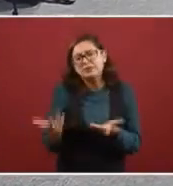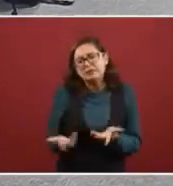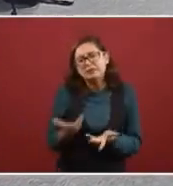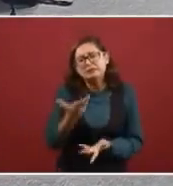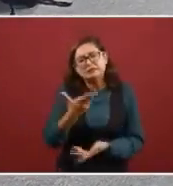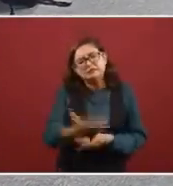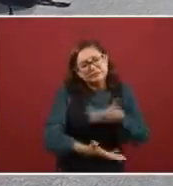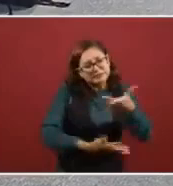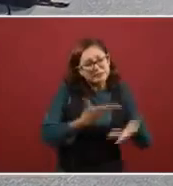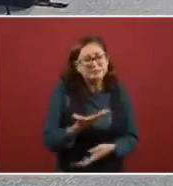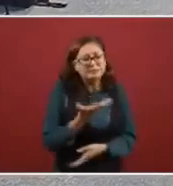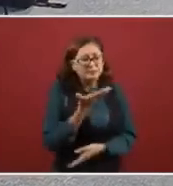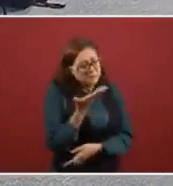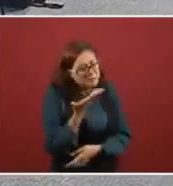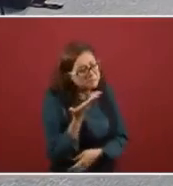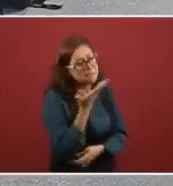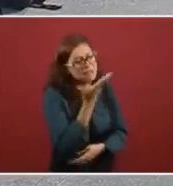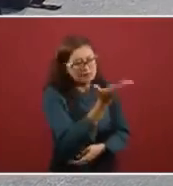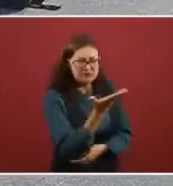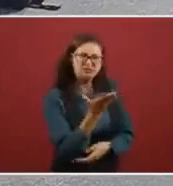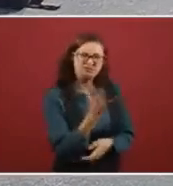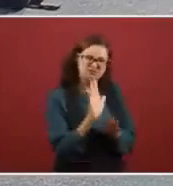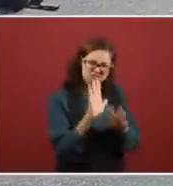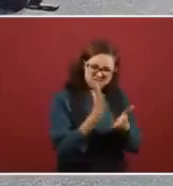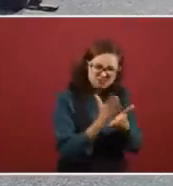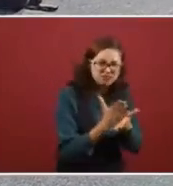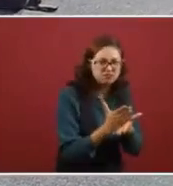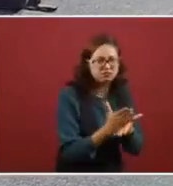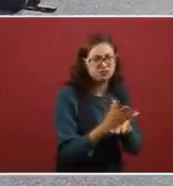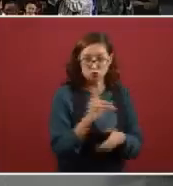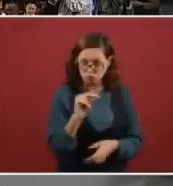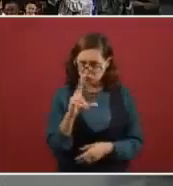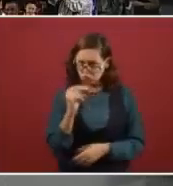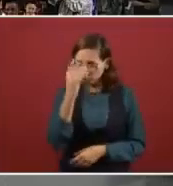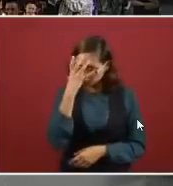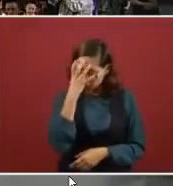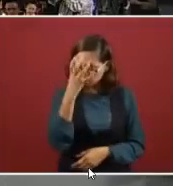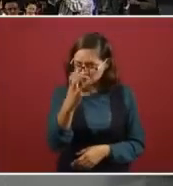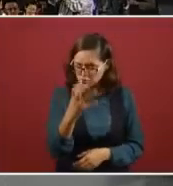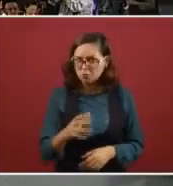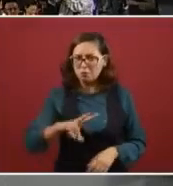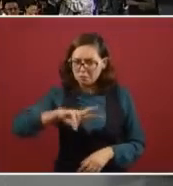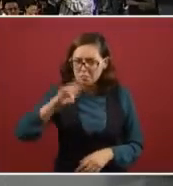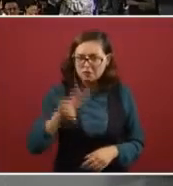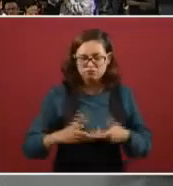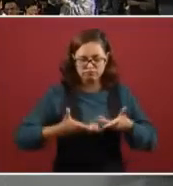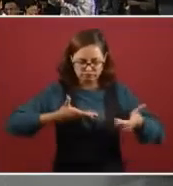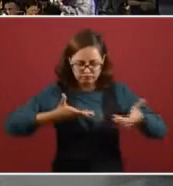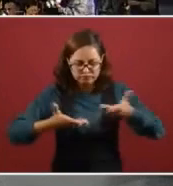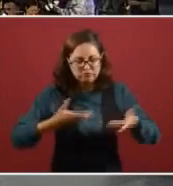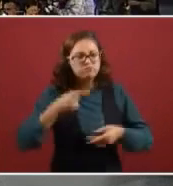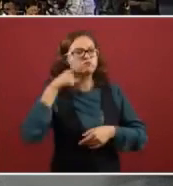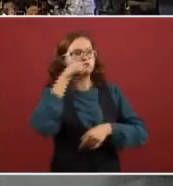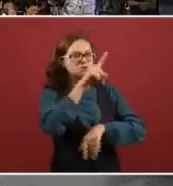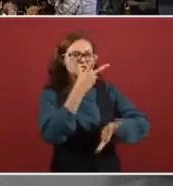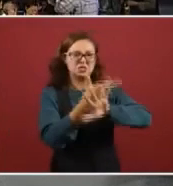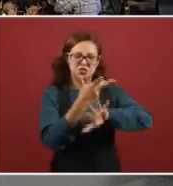but not just to say it in a diplomatic way, but make it be part of the negotiations that are in order,